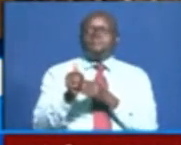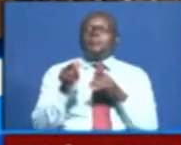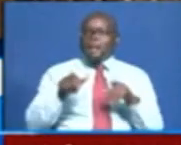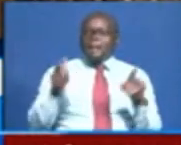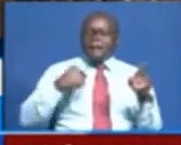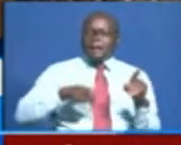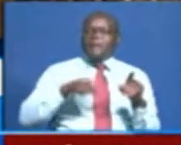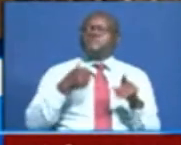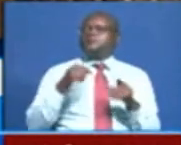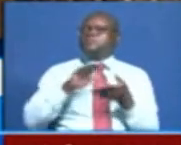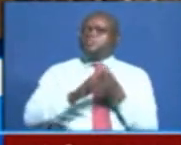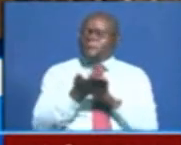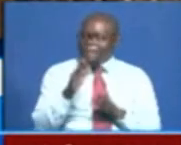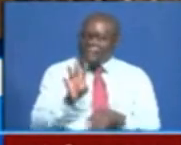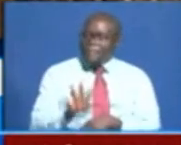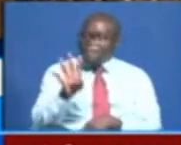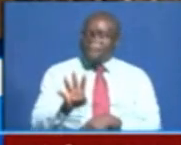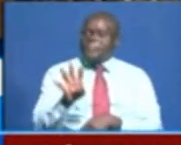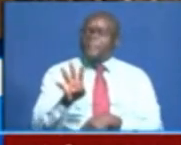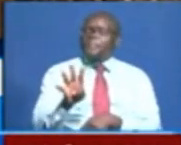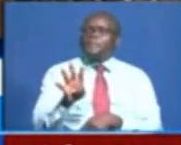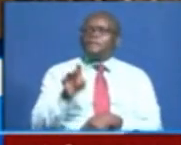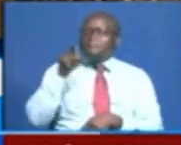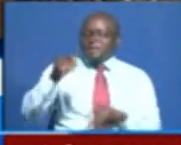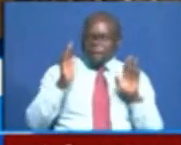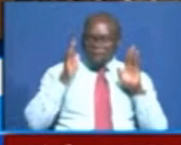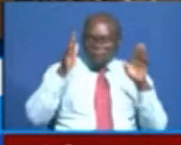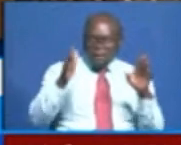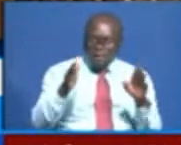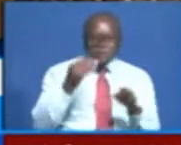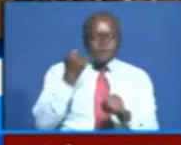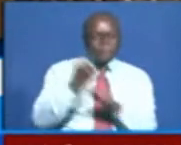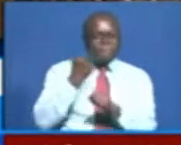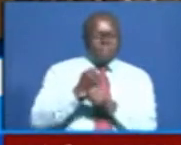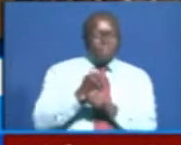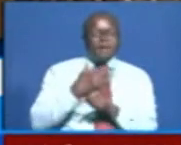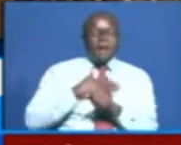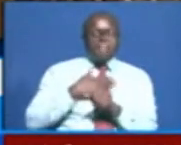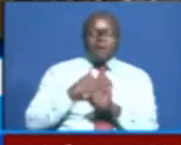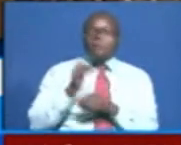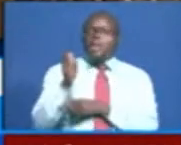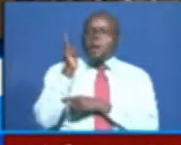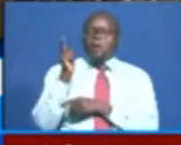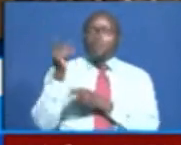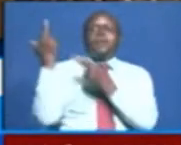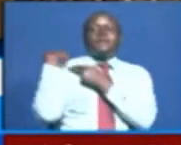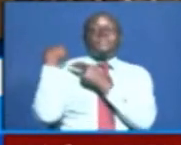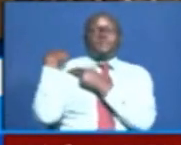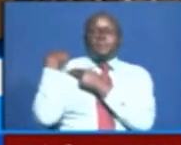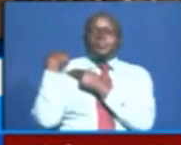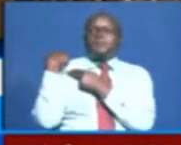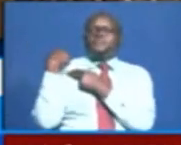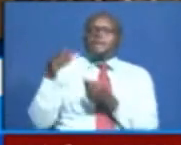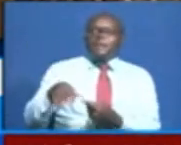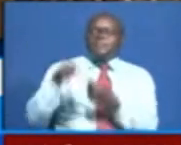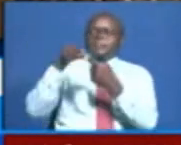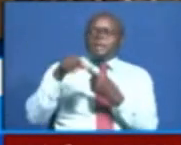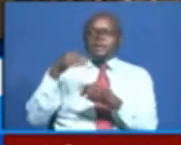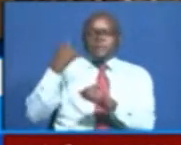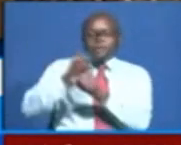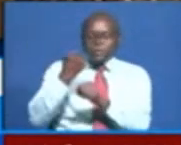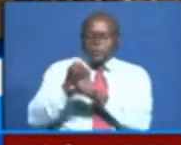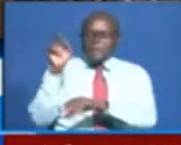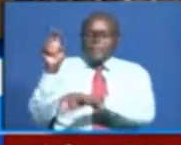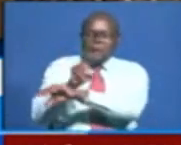to be to be forthright in the performance of our legislative functions, especially in undertaking oversight